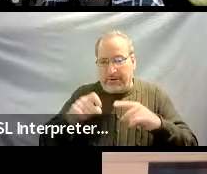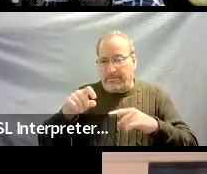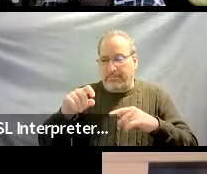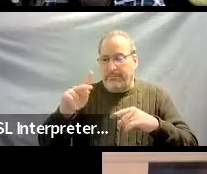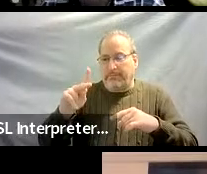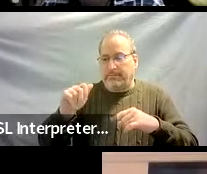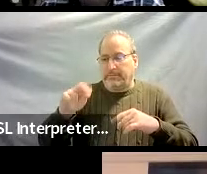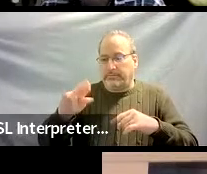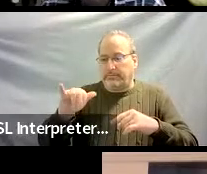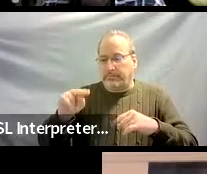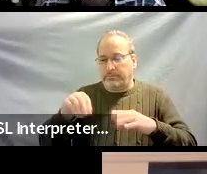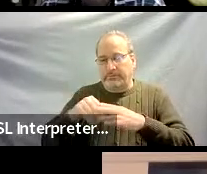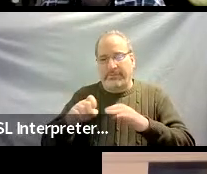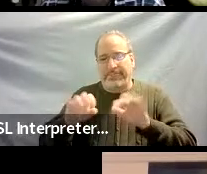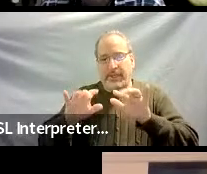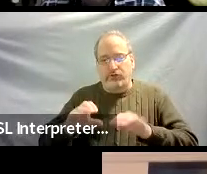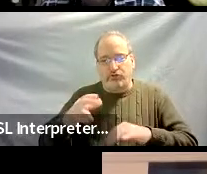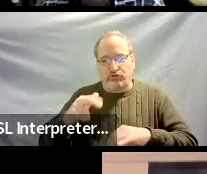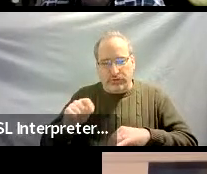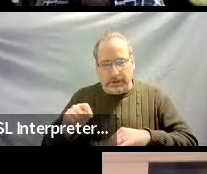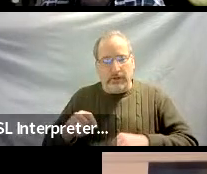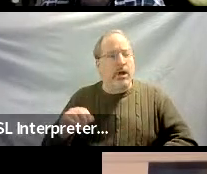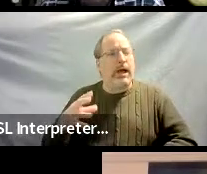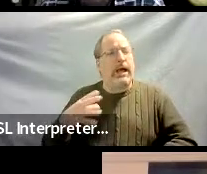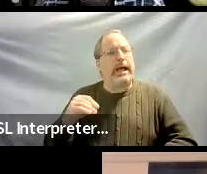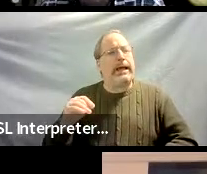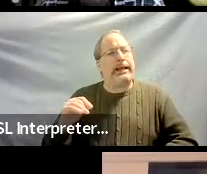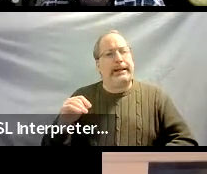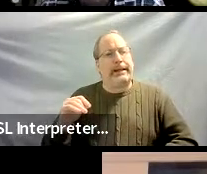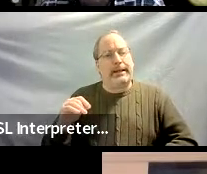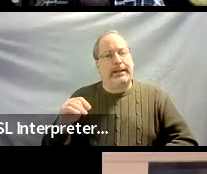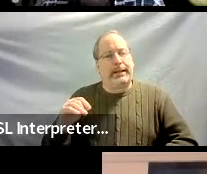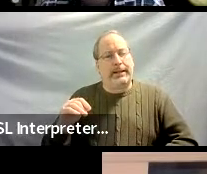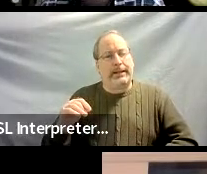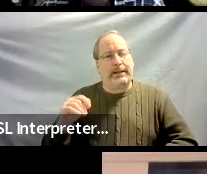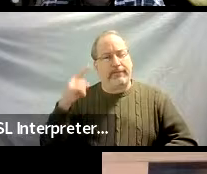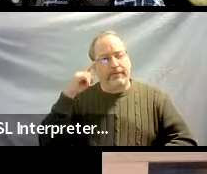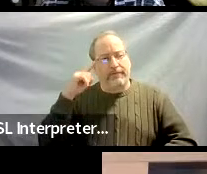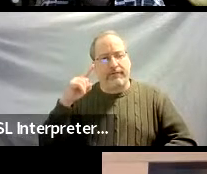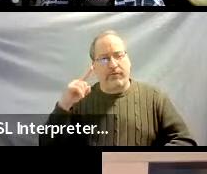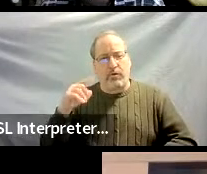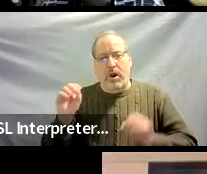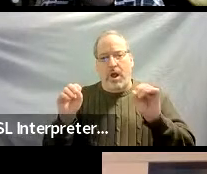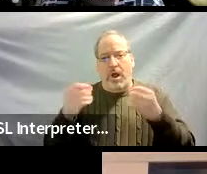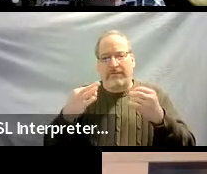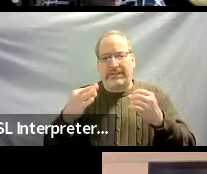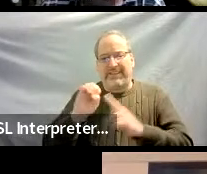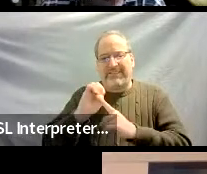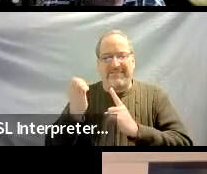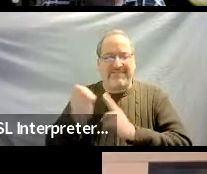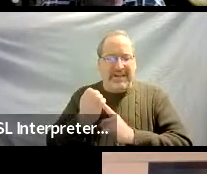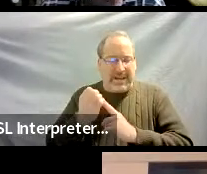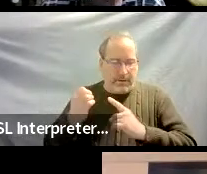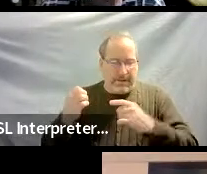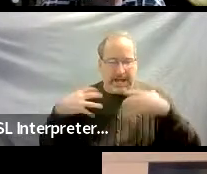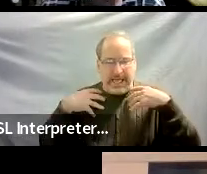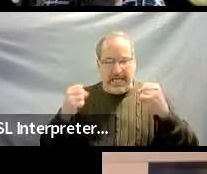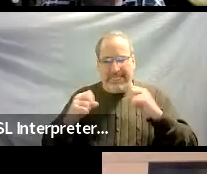chat. And as far as the Office of Environmental Health Hazards